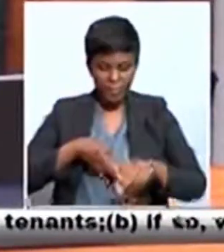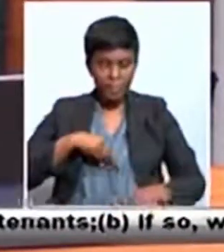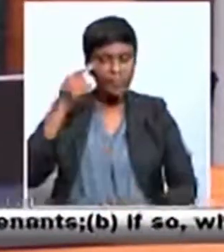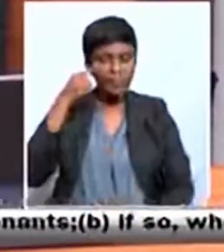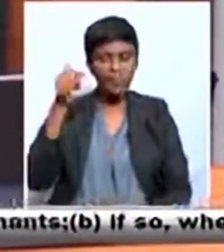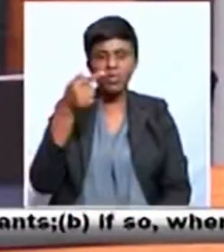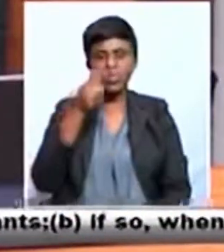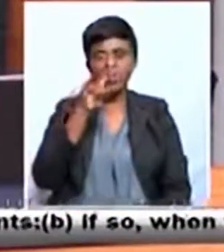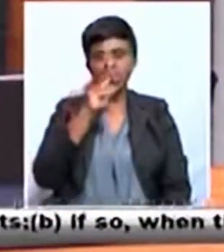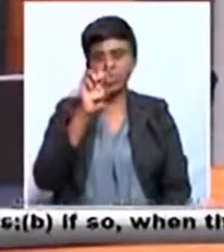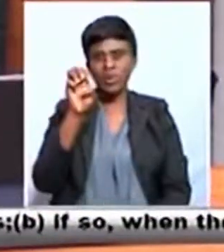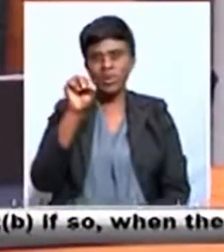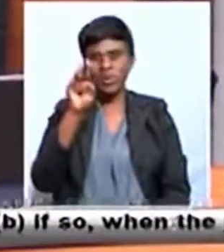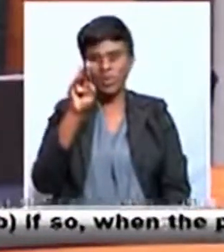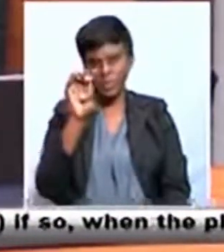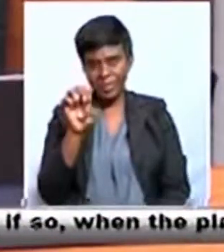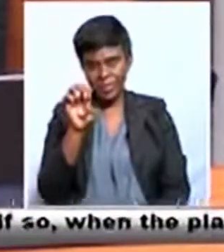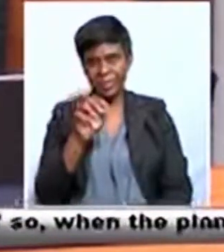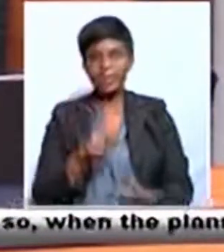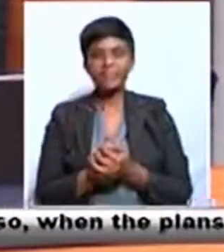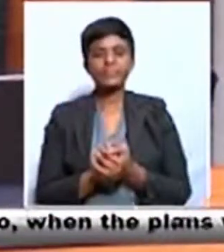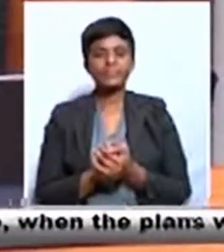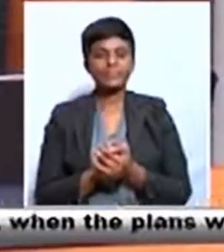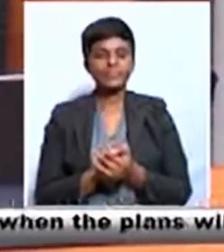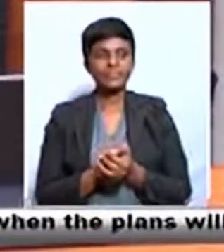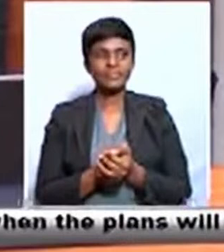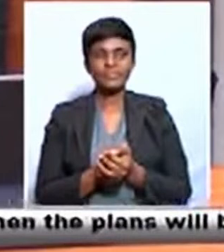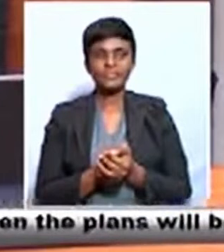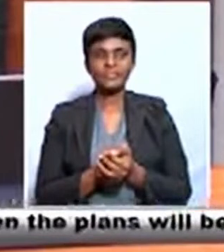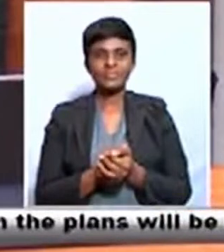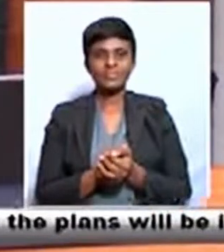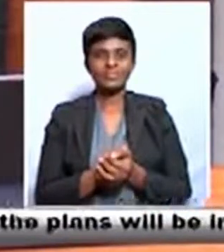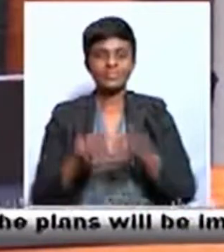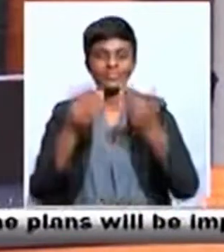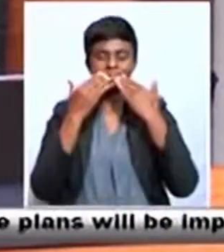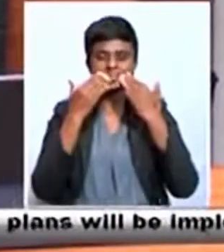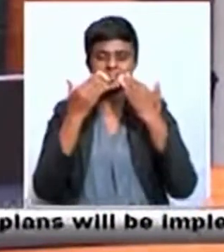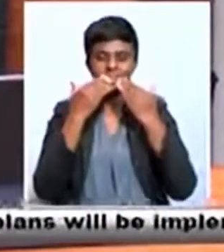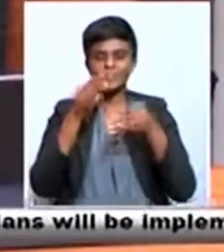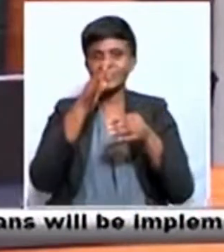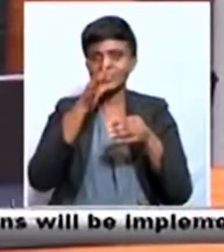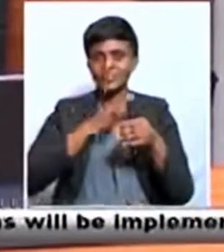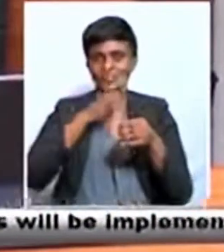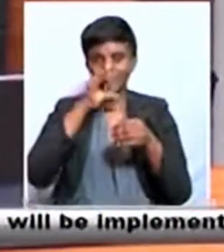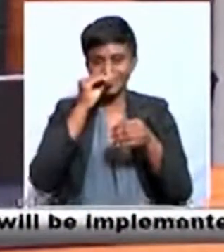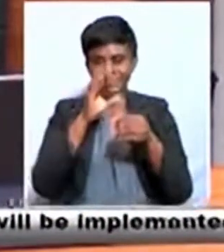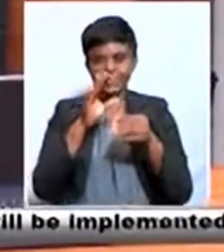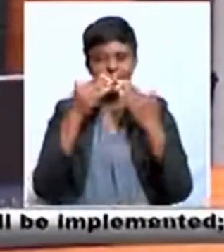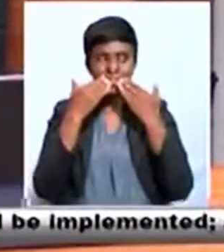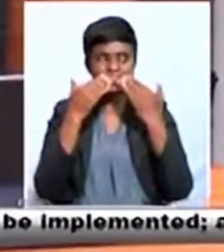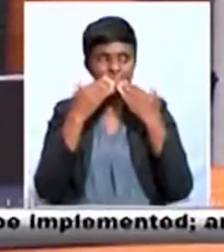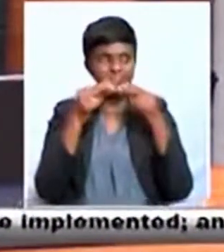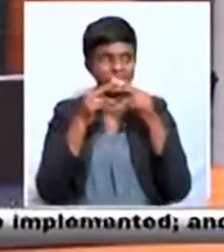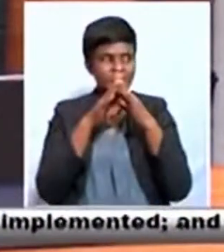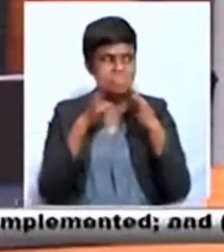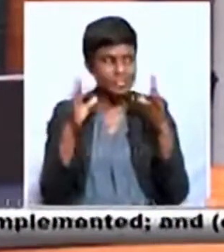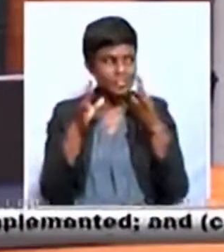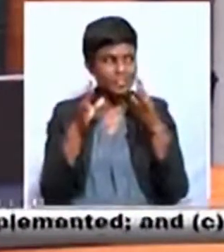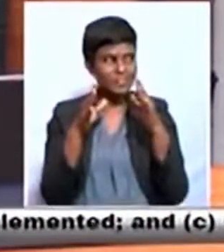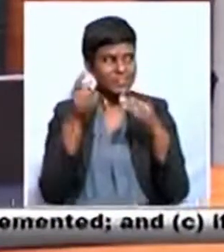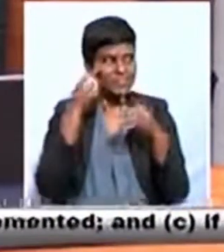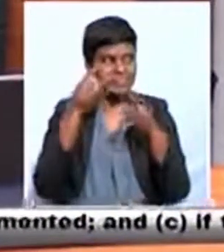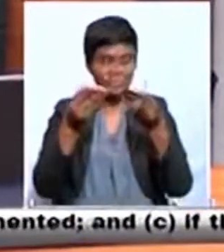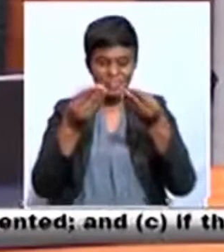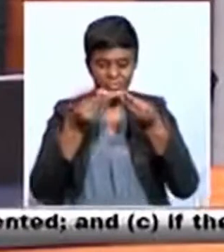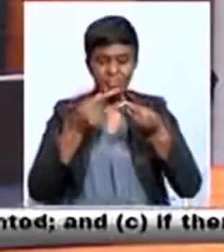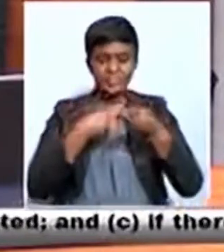Gwembe. Good afternoon. Oh, thank you, Madam Speaker. Thank you so much for giving me this opportunity.